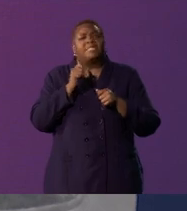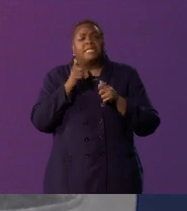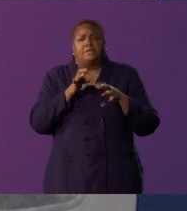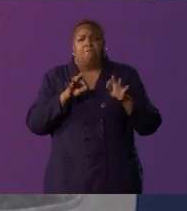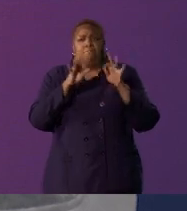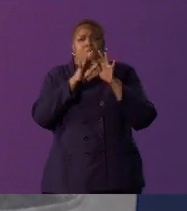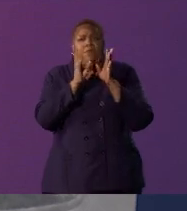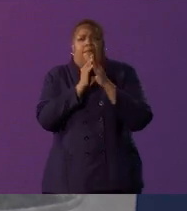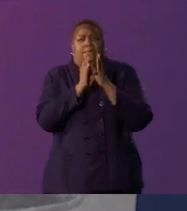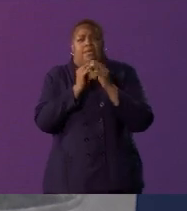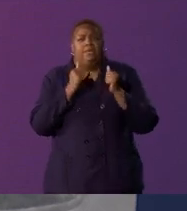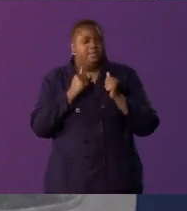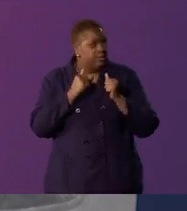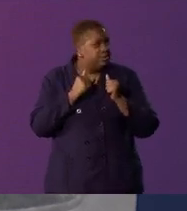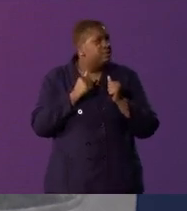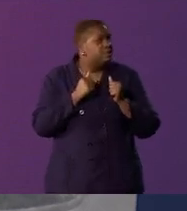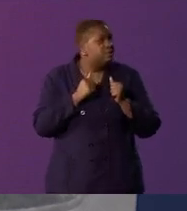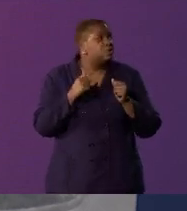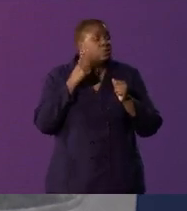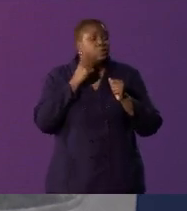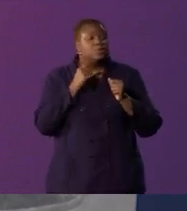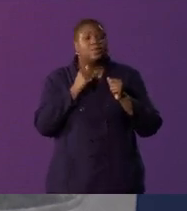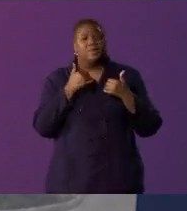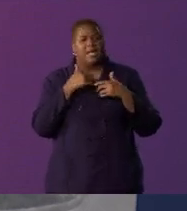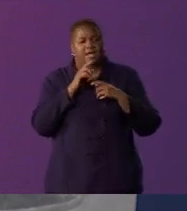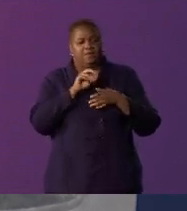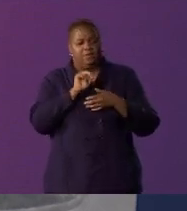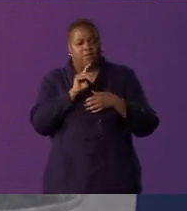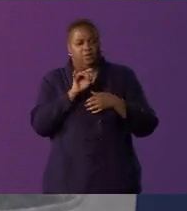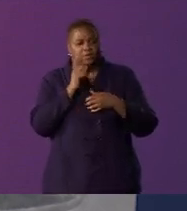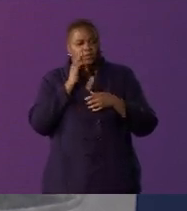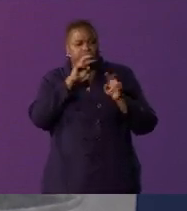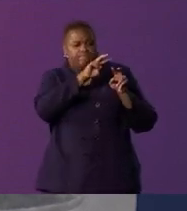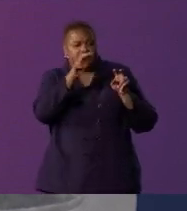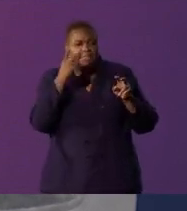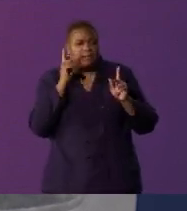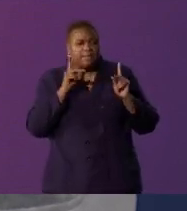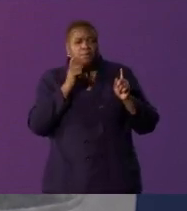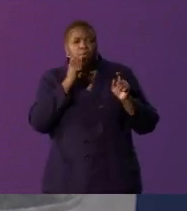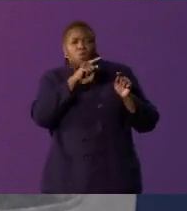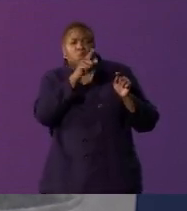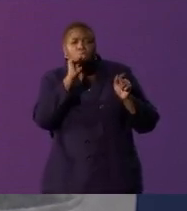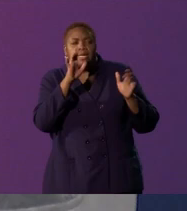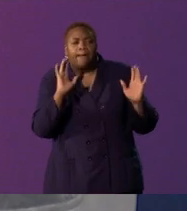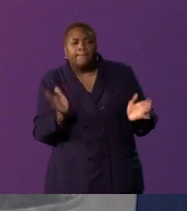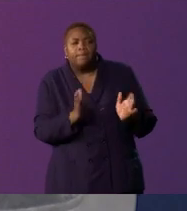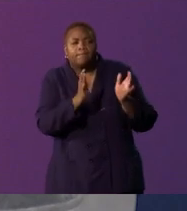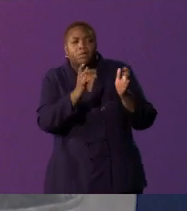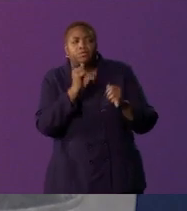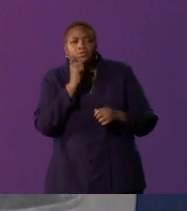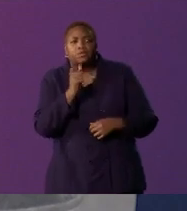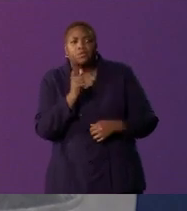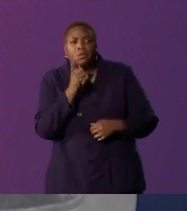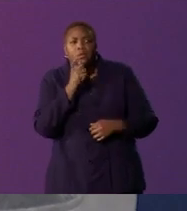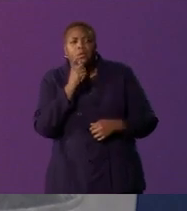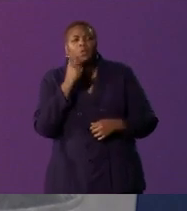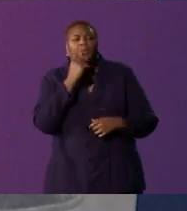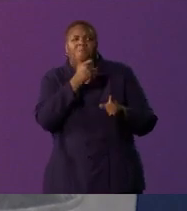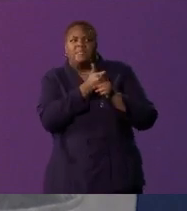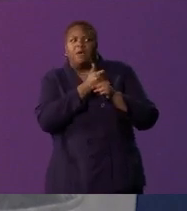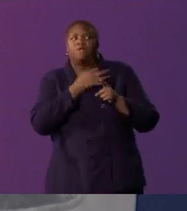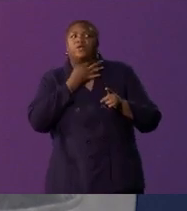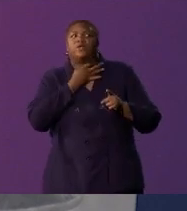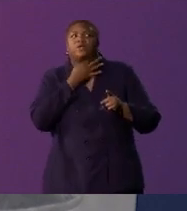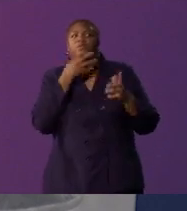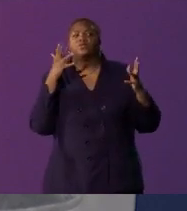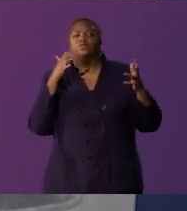globally, we'd make notes on people and say, who among them can we push? Who showed innate curiosity? Who's